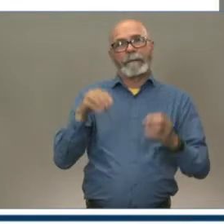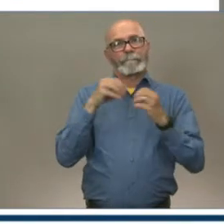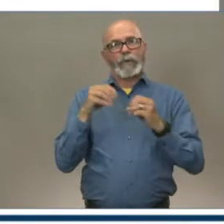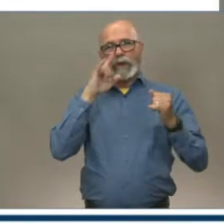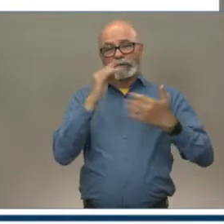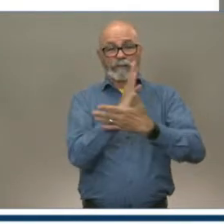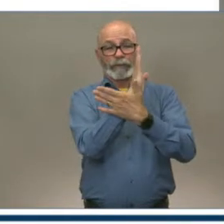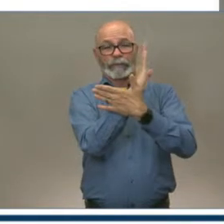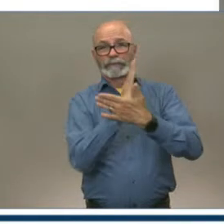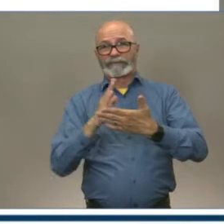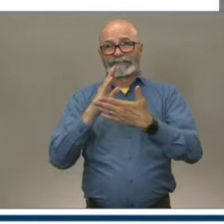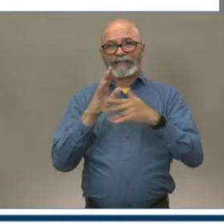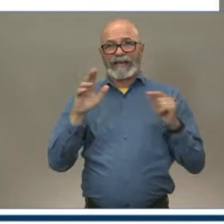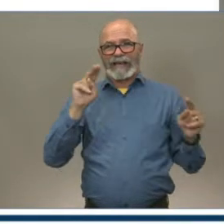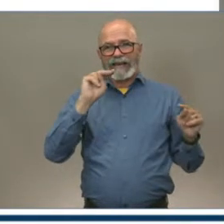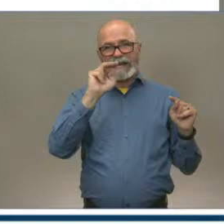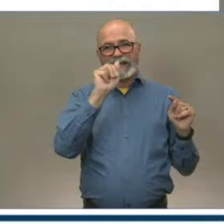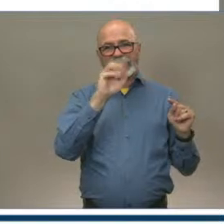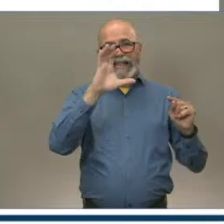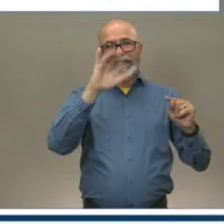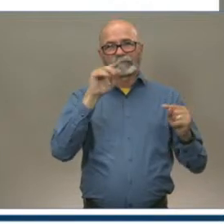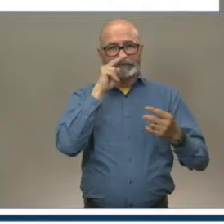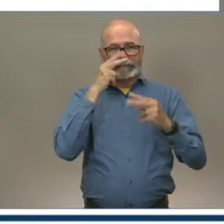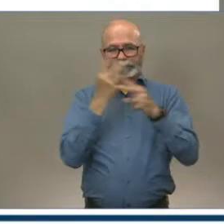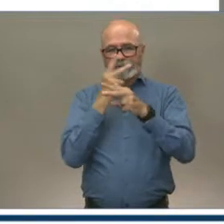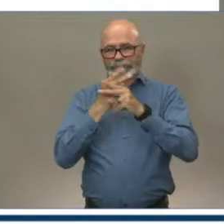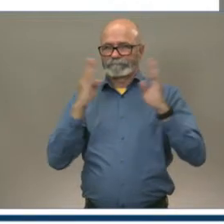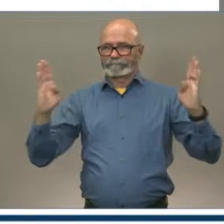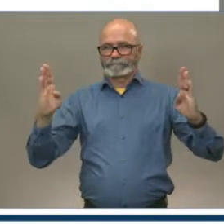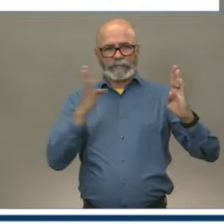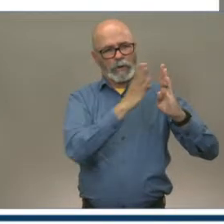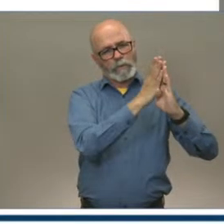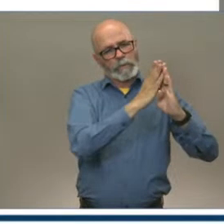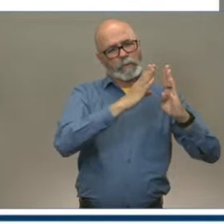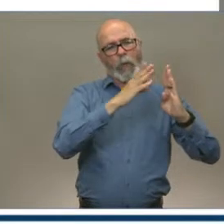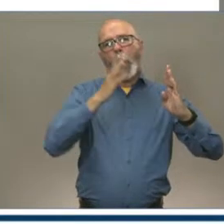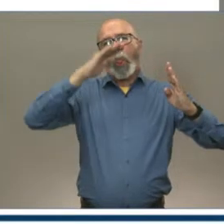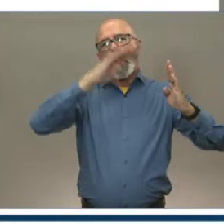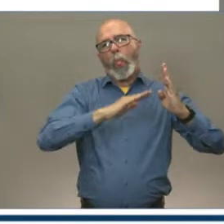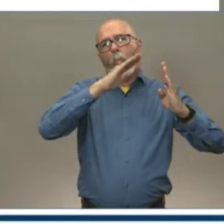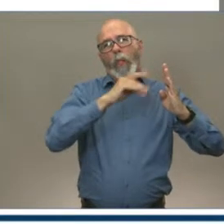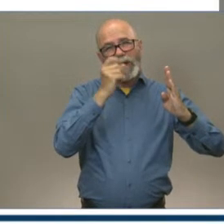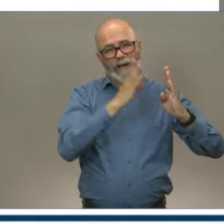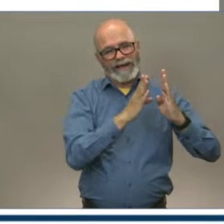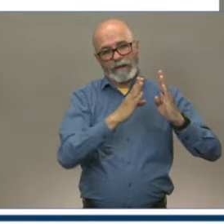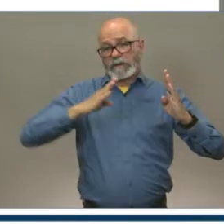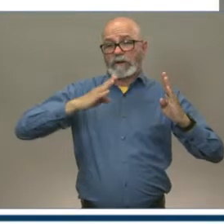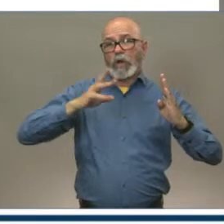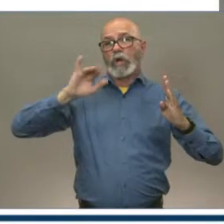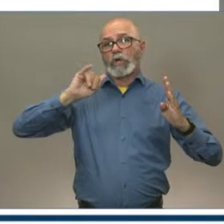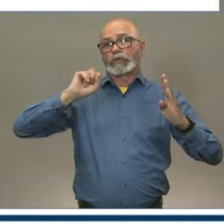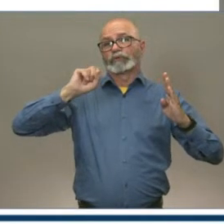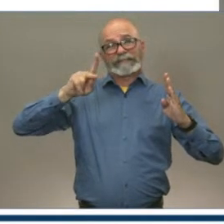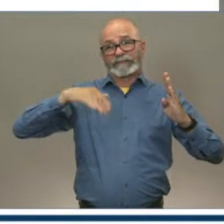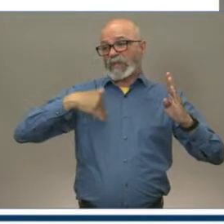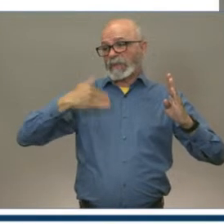the low epidemiology. The risks for younger ages of the vaccine outweigh